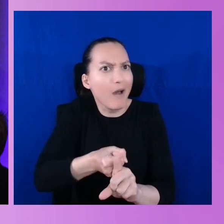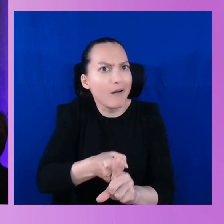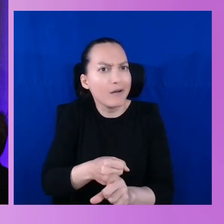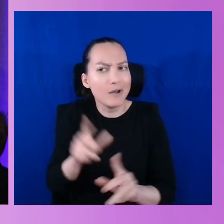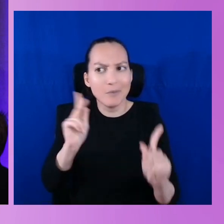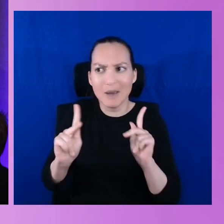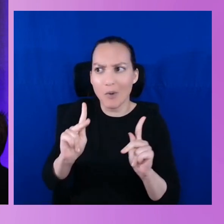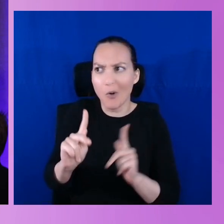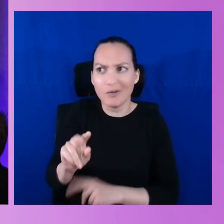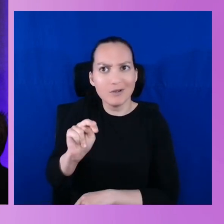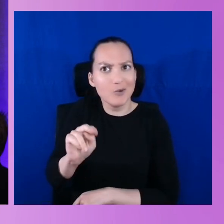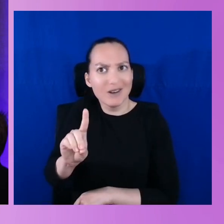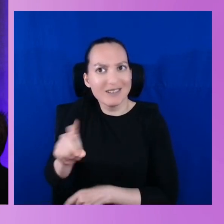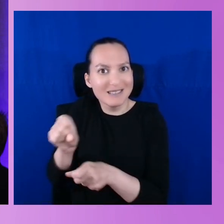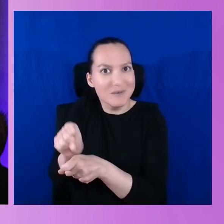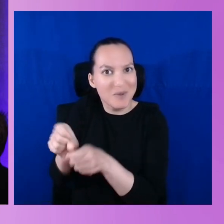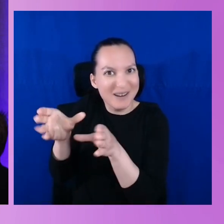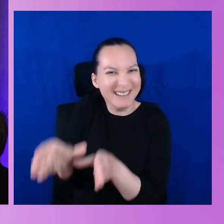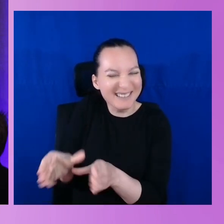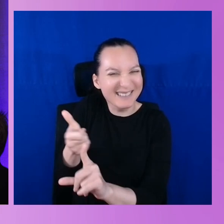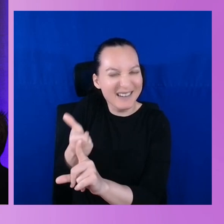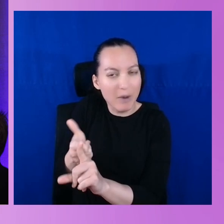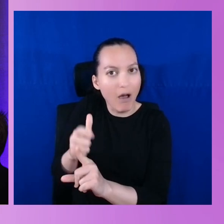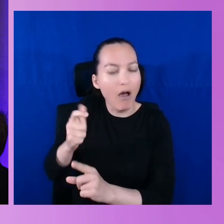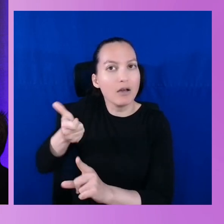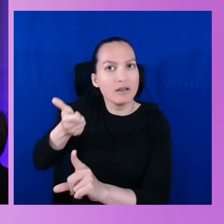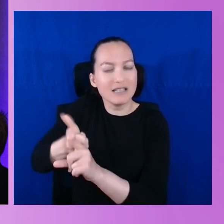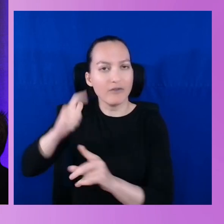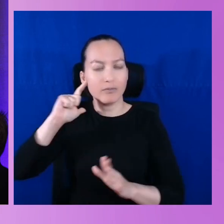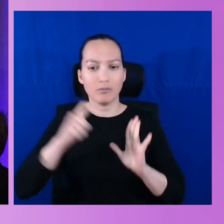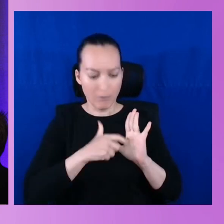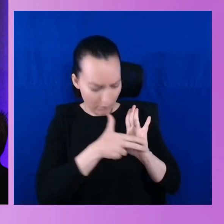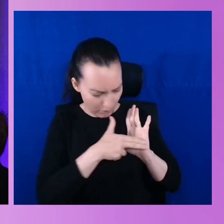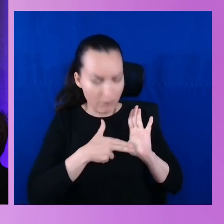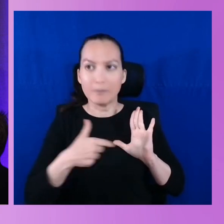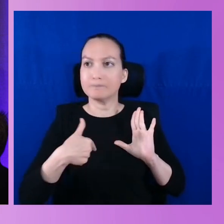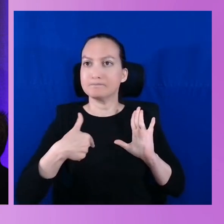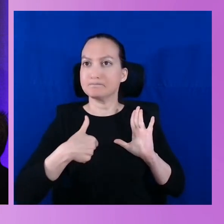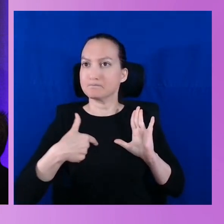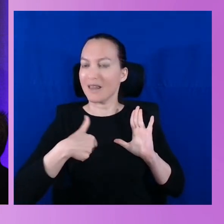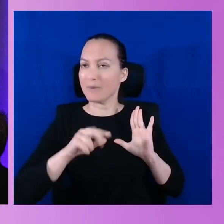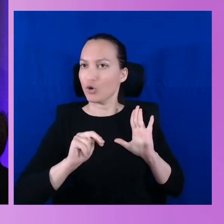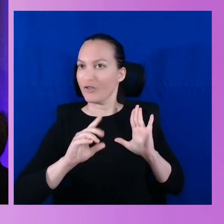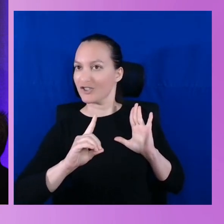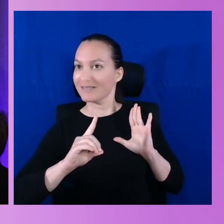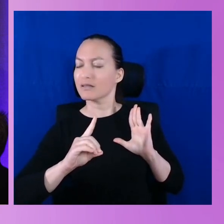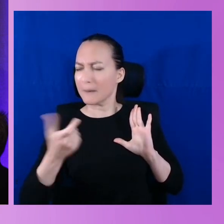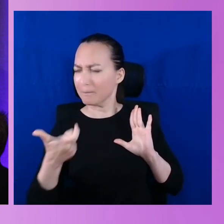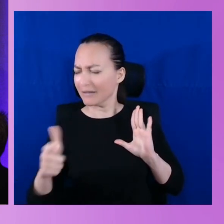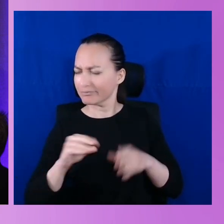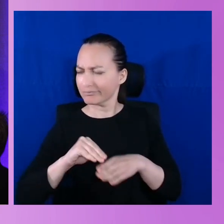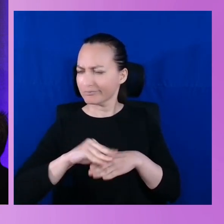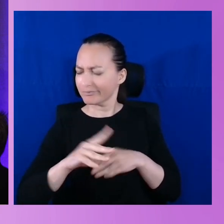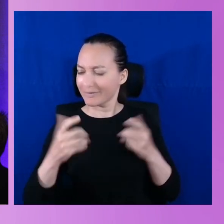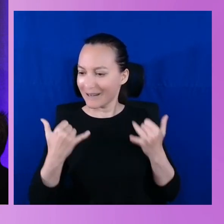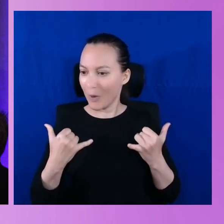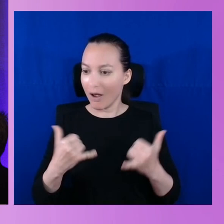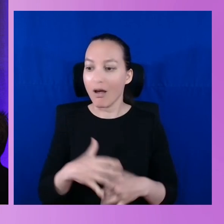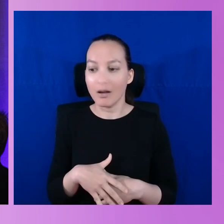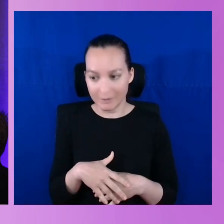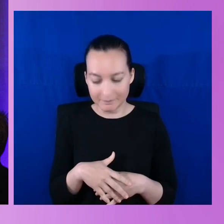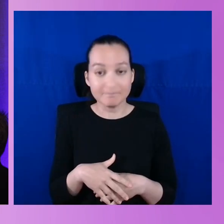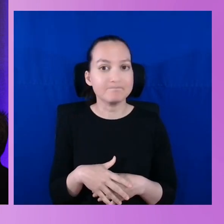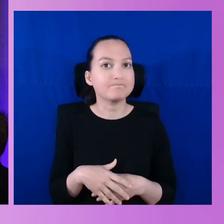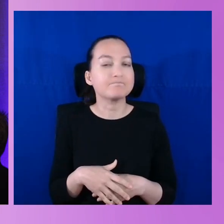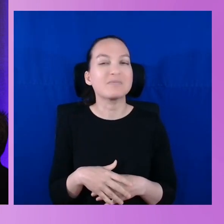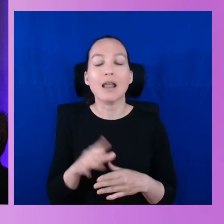neurodiverse employees who are beginning to self-identify and say, this is me, in a very big way right now. And I'll just give you a sniff.